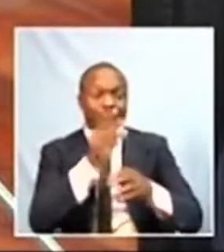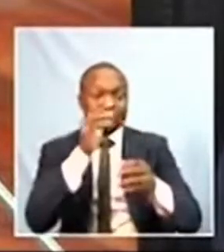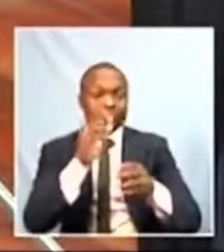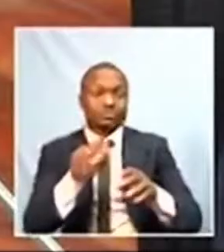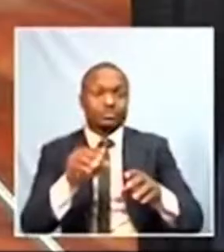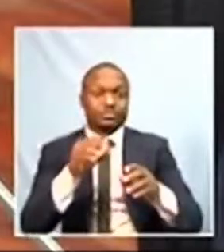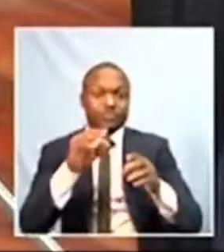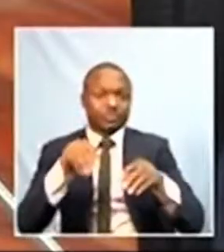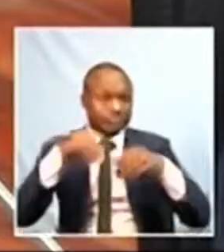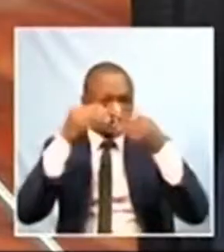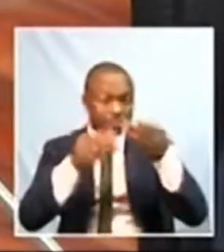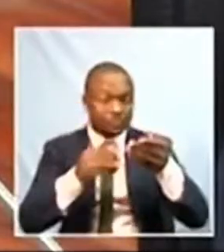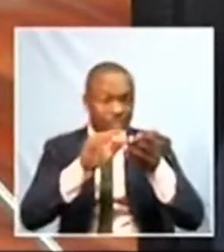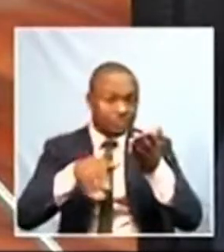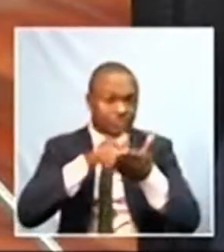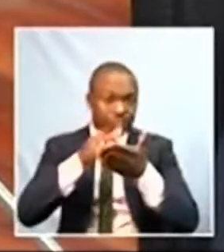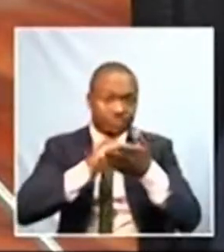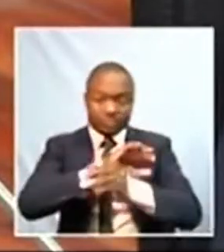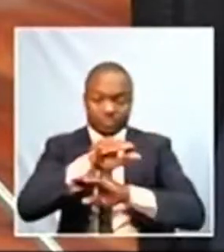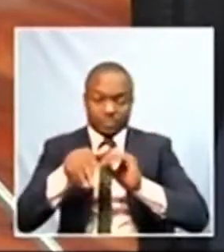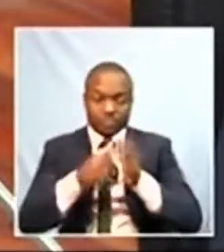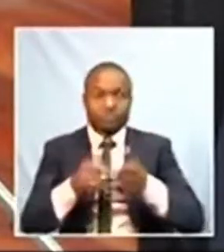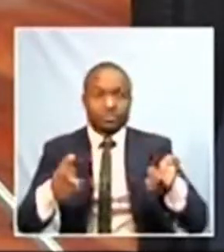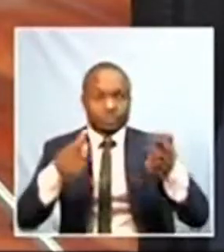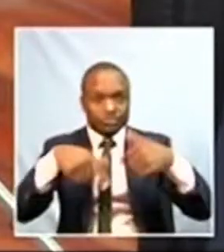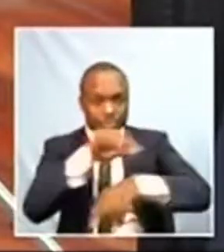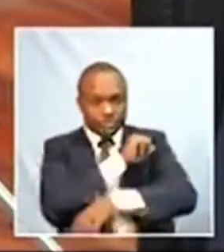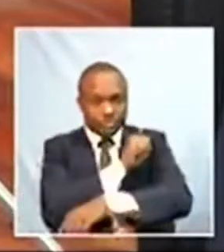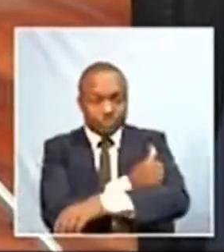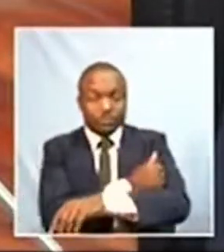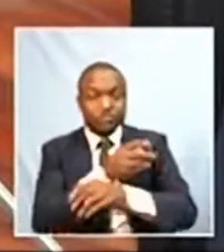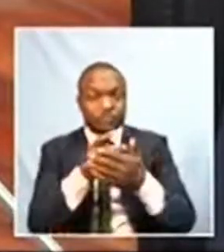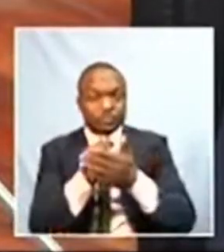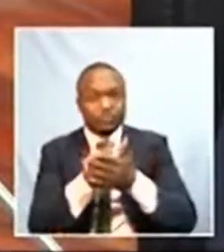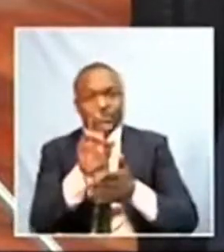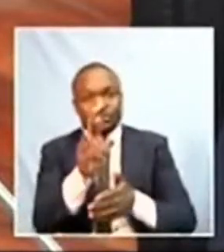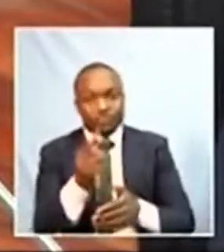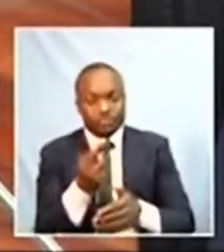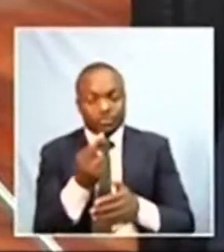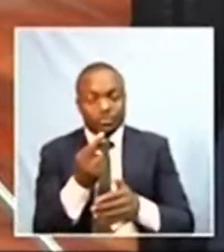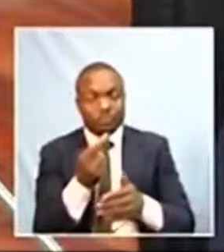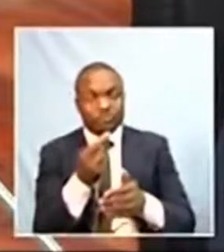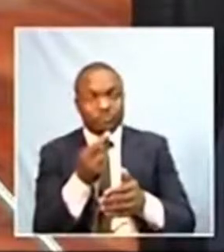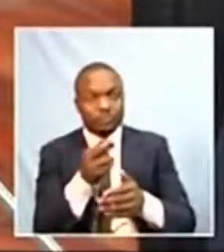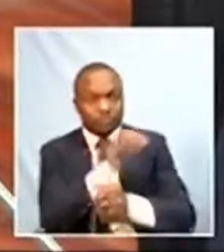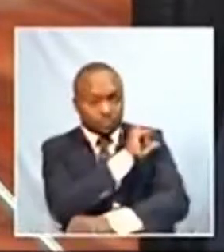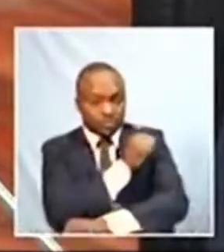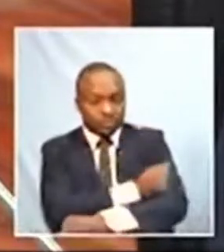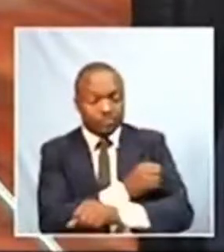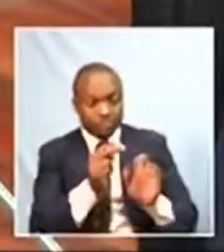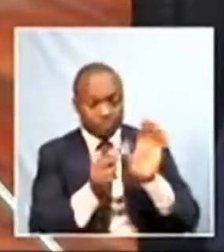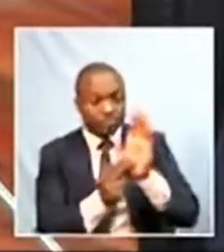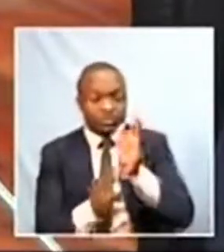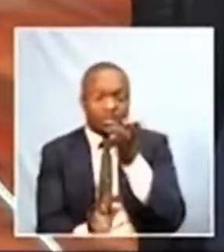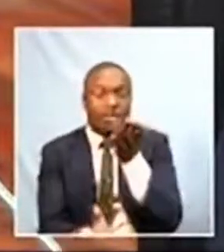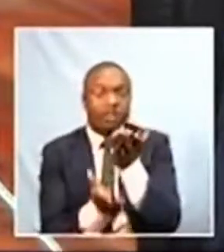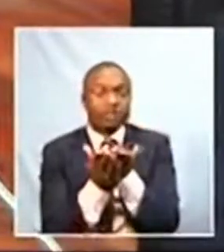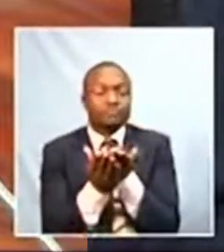procured centrally for all the local authorities and funds have been retained at source, as evidenced on the